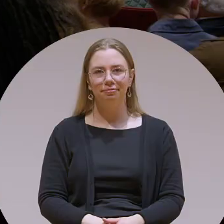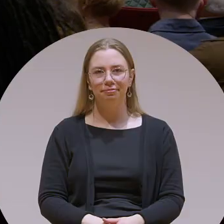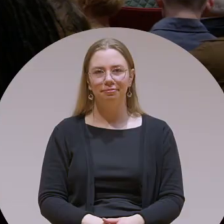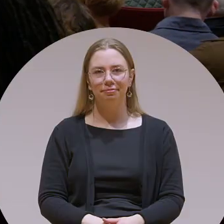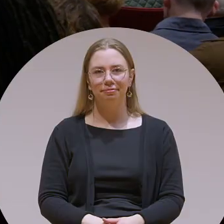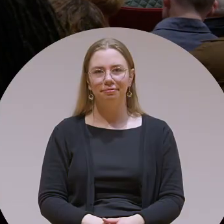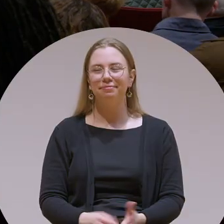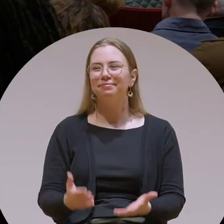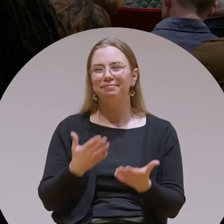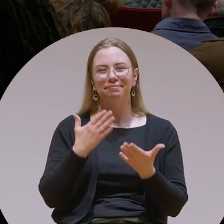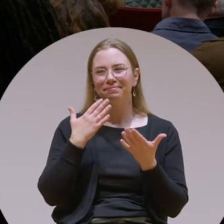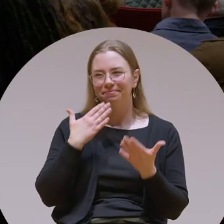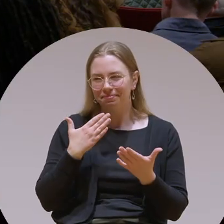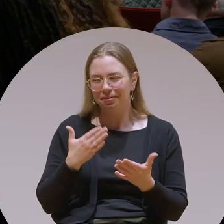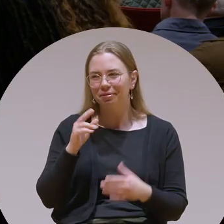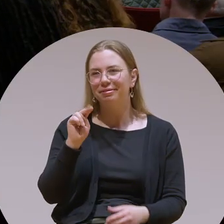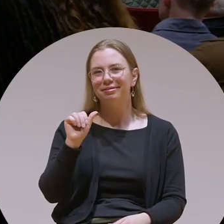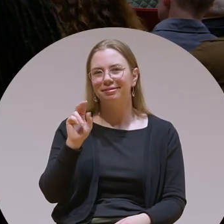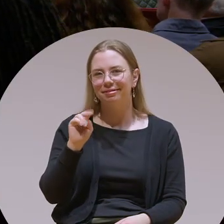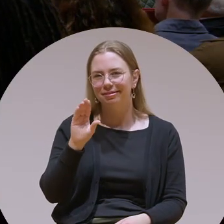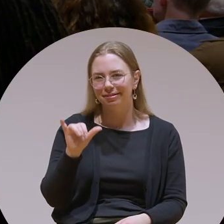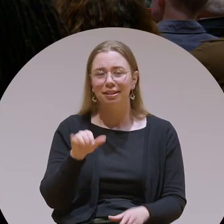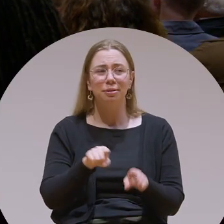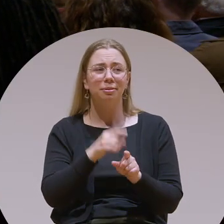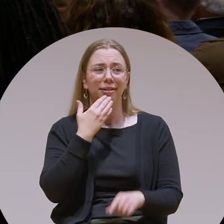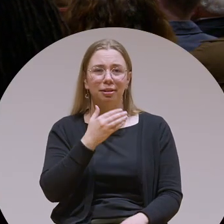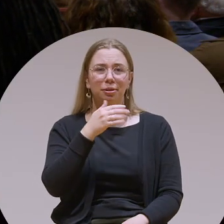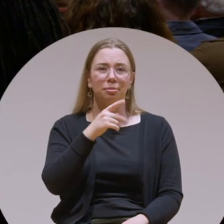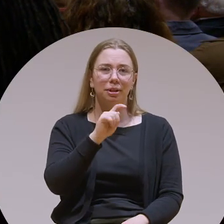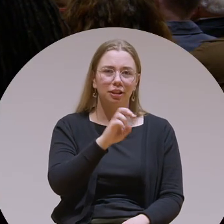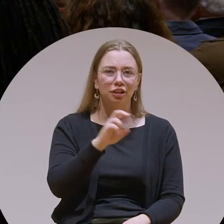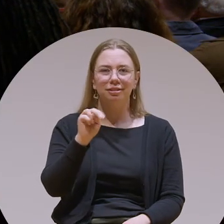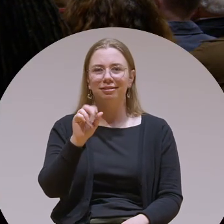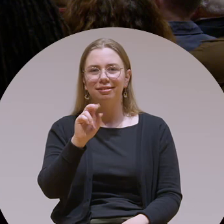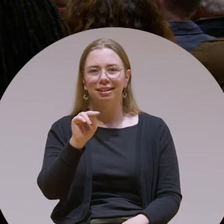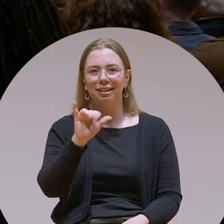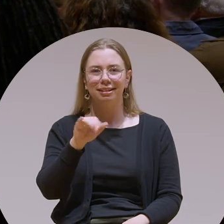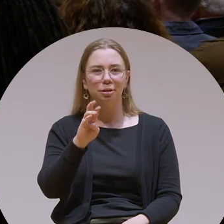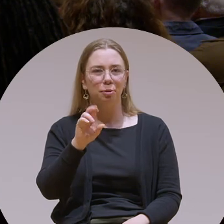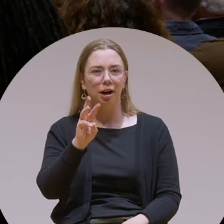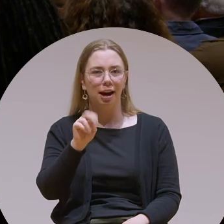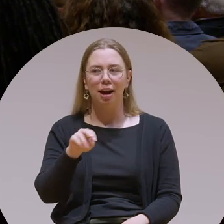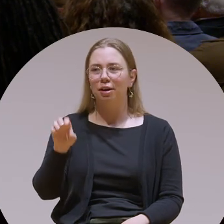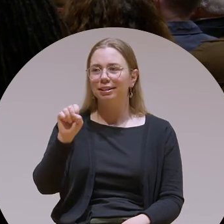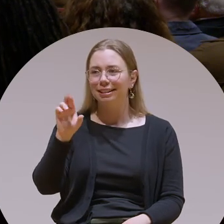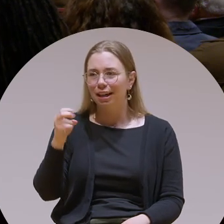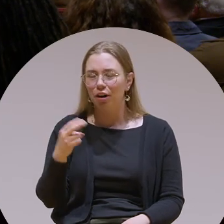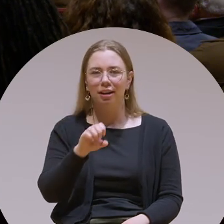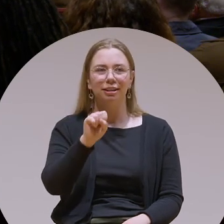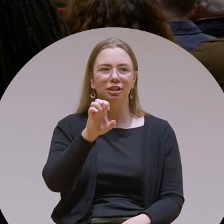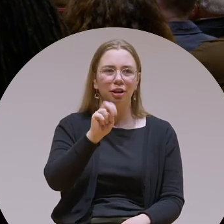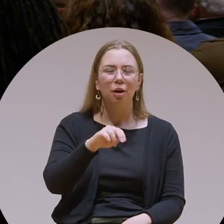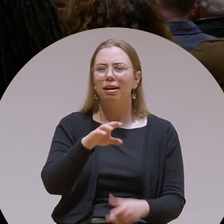Thank you so much, Nancy. And thank you also to Peter and Nancy Brown and to Sarah and Chio and the entire team who've